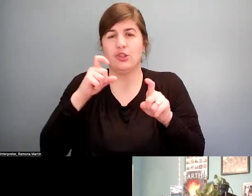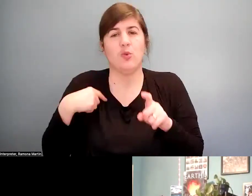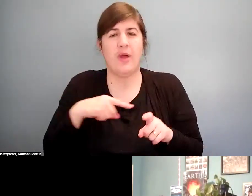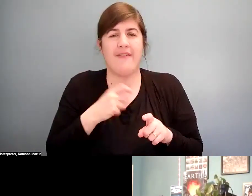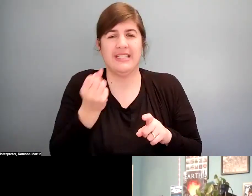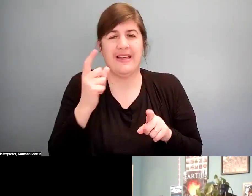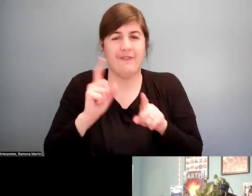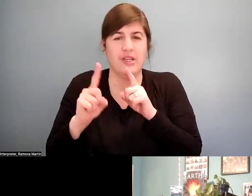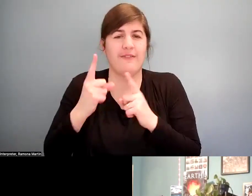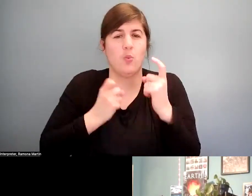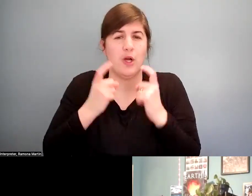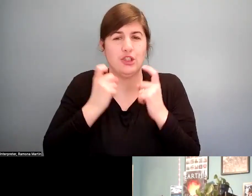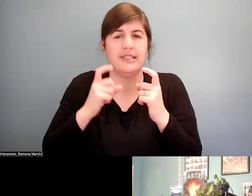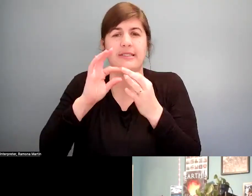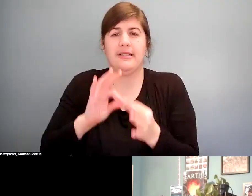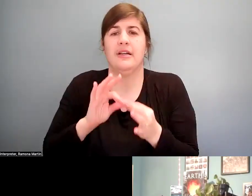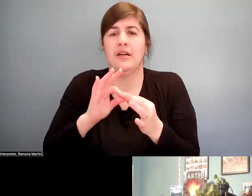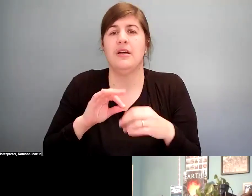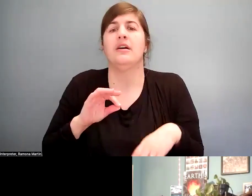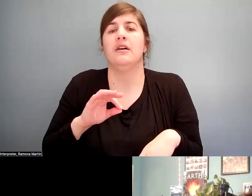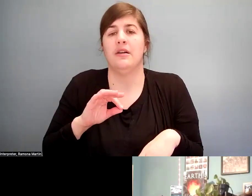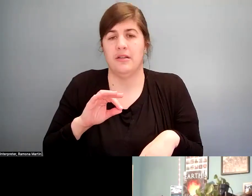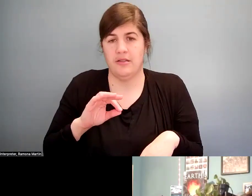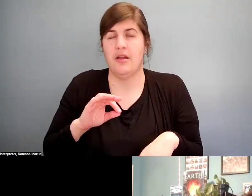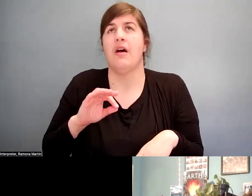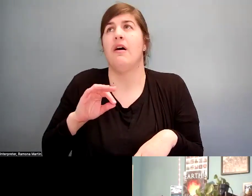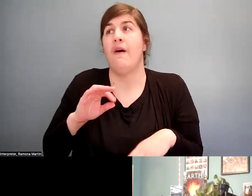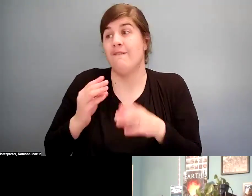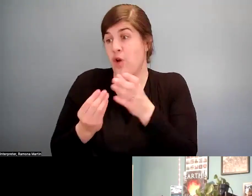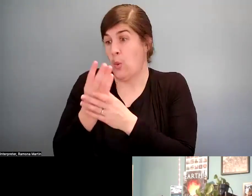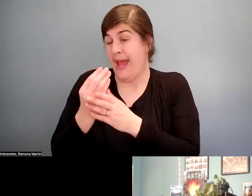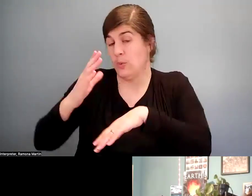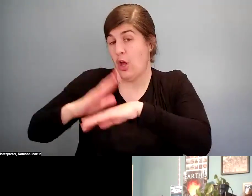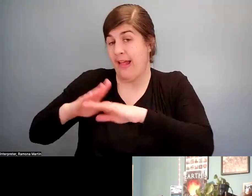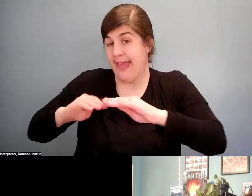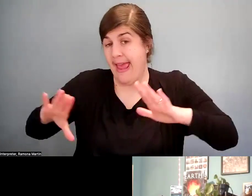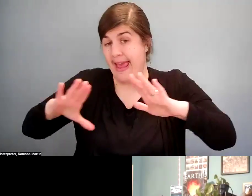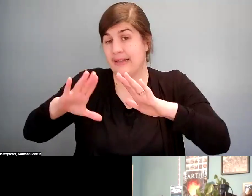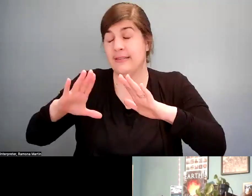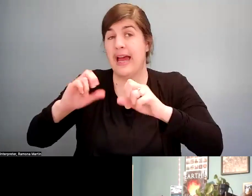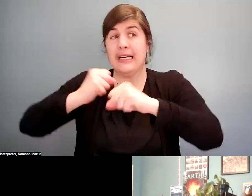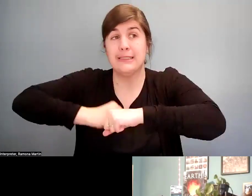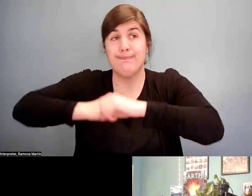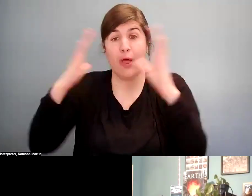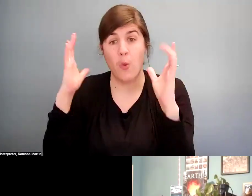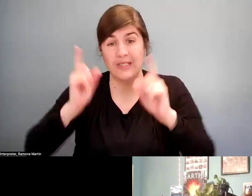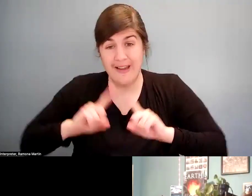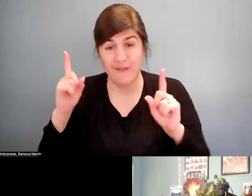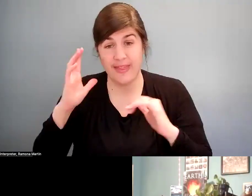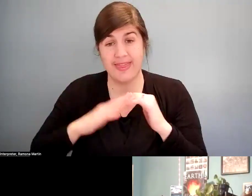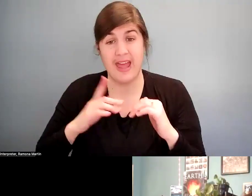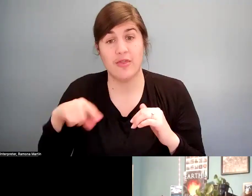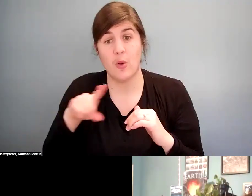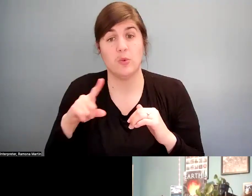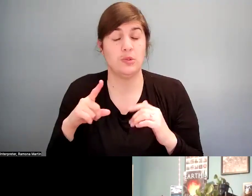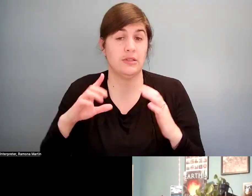questions all kind of around whether volcanoes on land explode differently than the ones underwater.